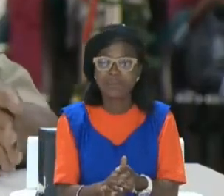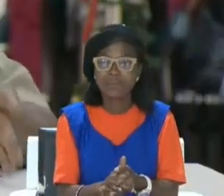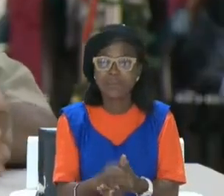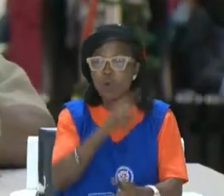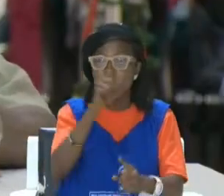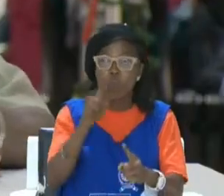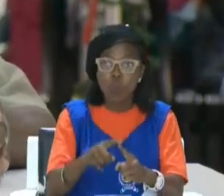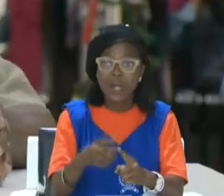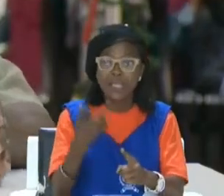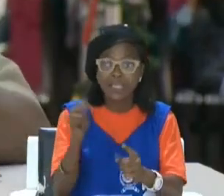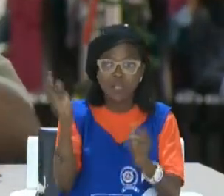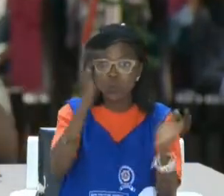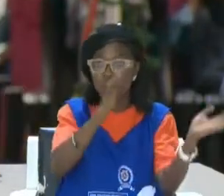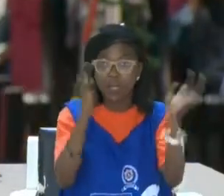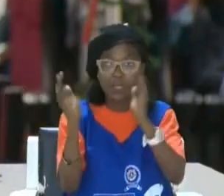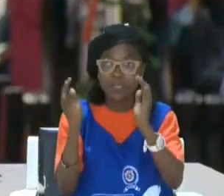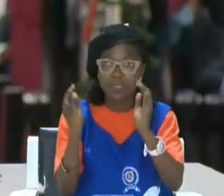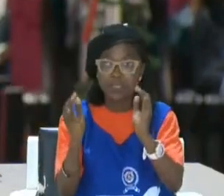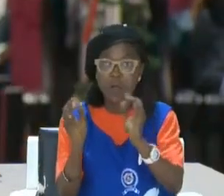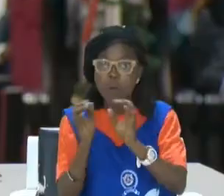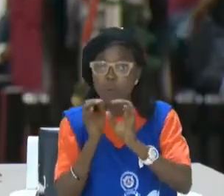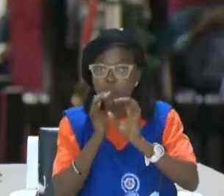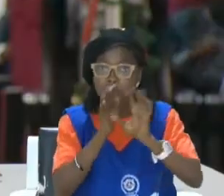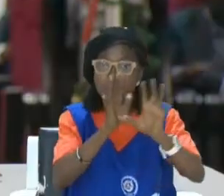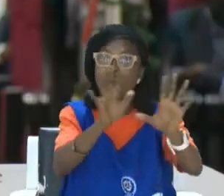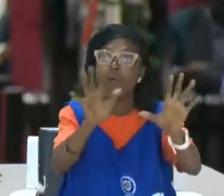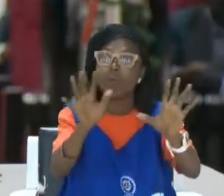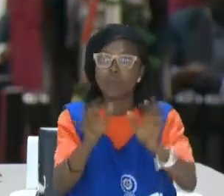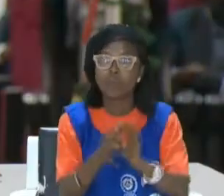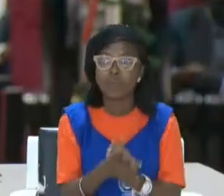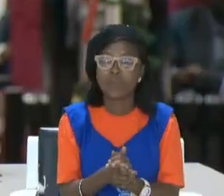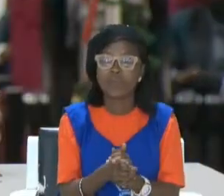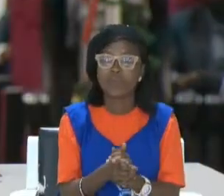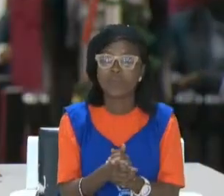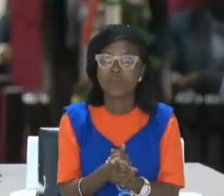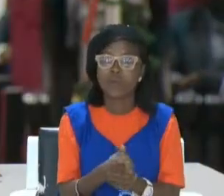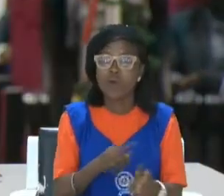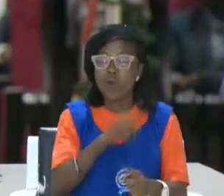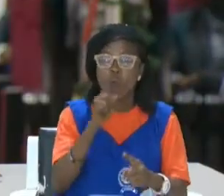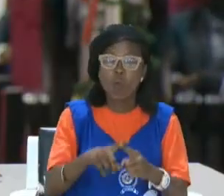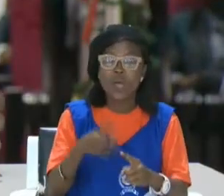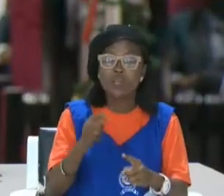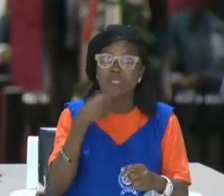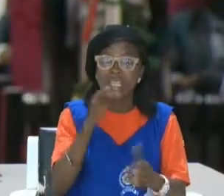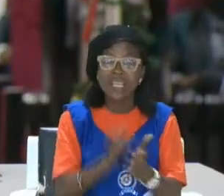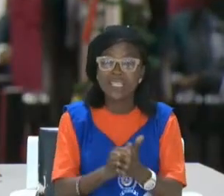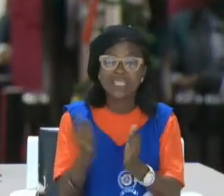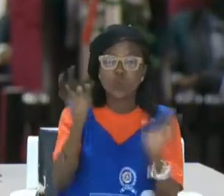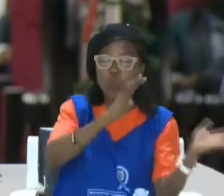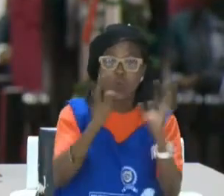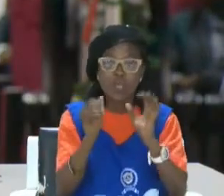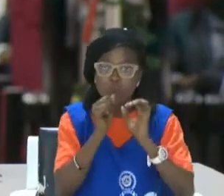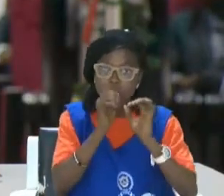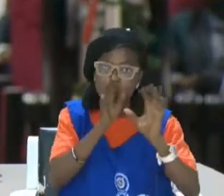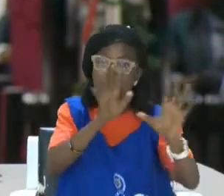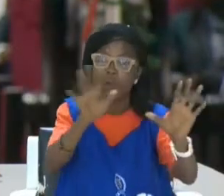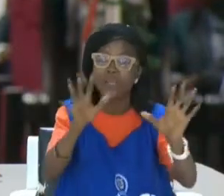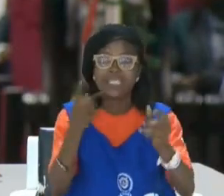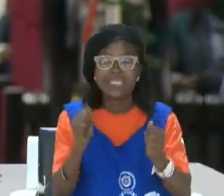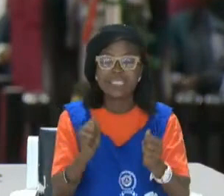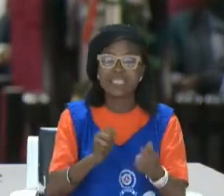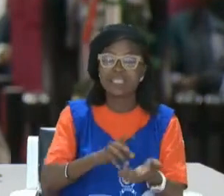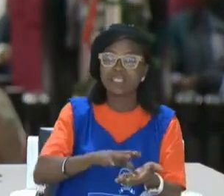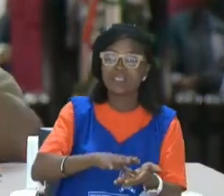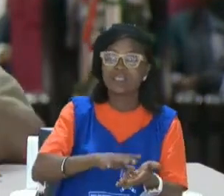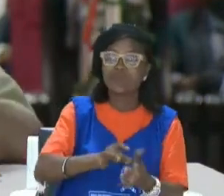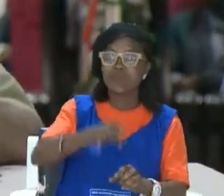when the wind blew. Because when we say the wind blew, it could also mean the Spirit